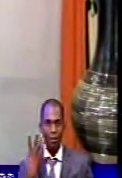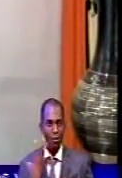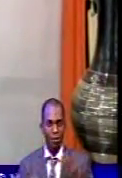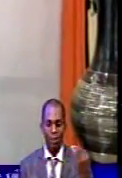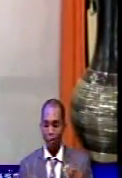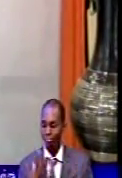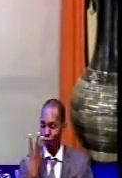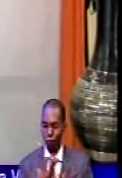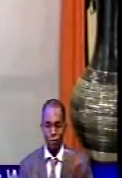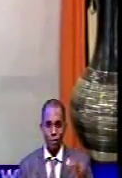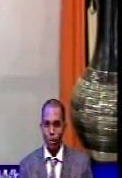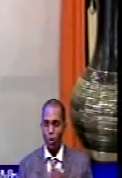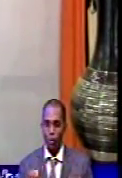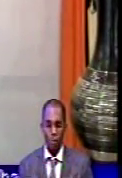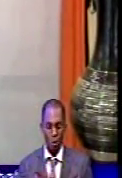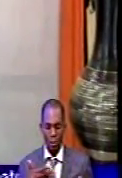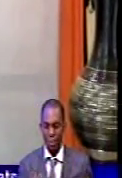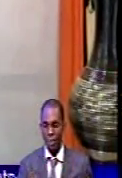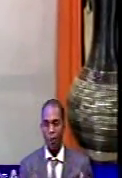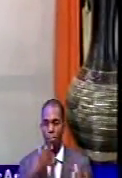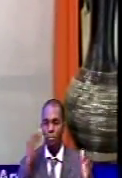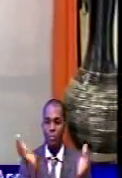Praise Master Jesus.